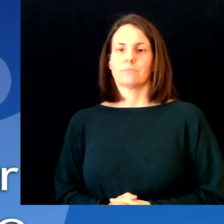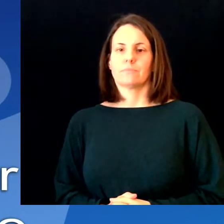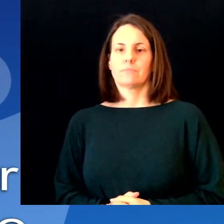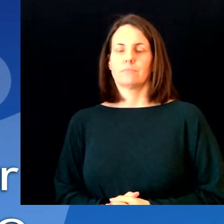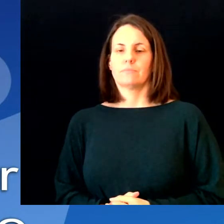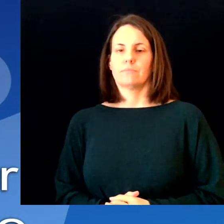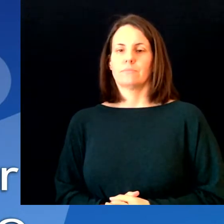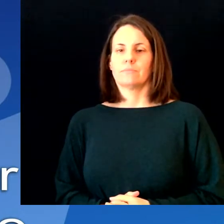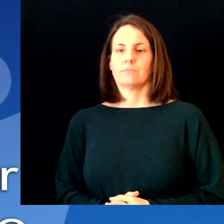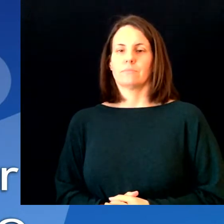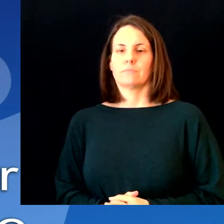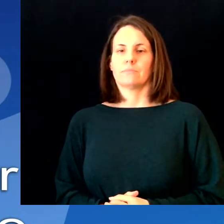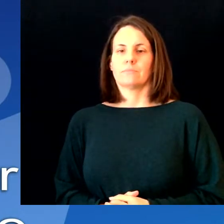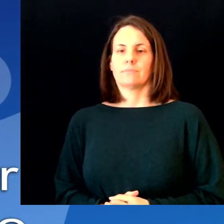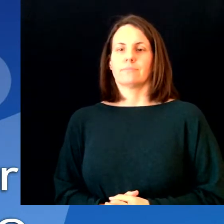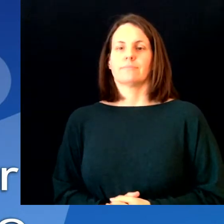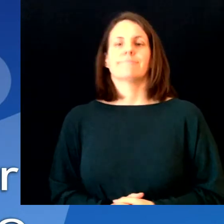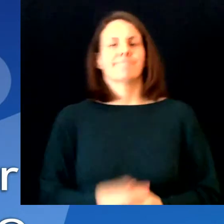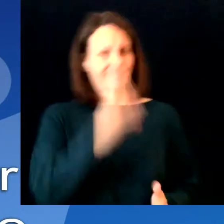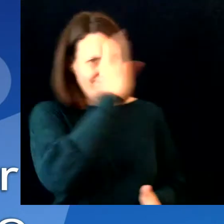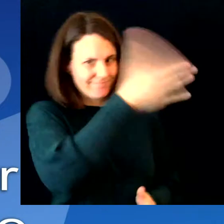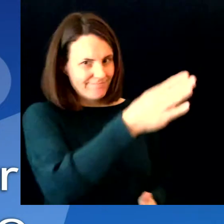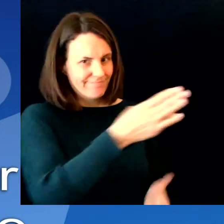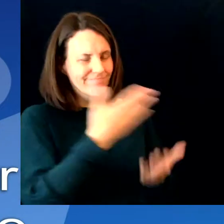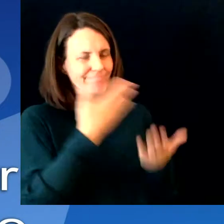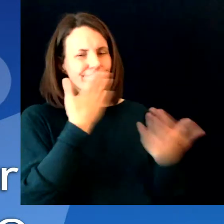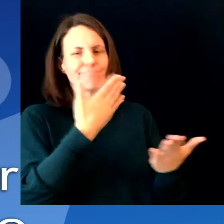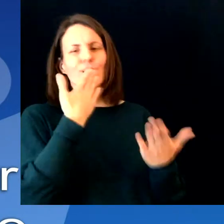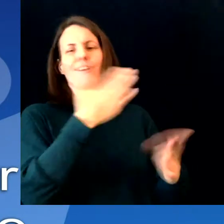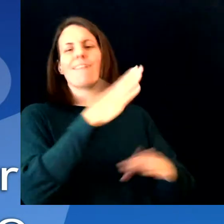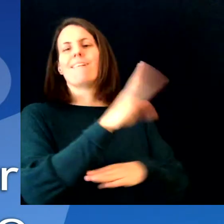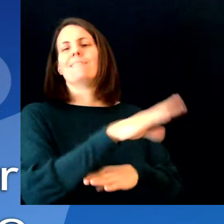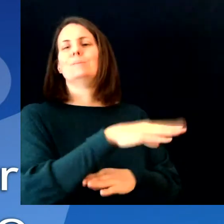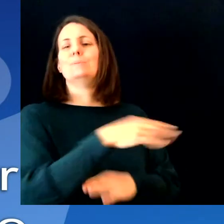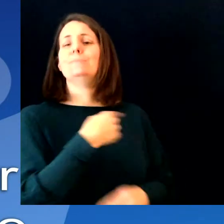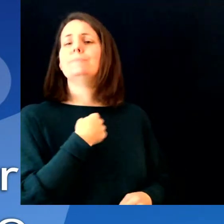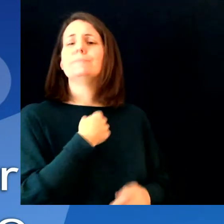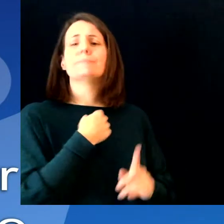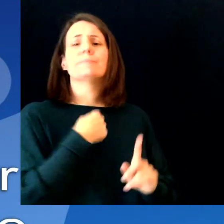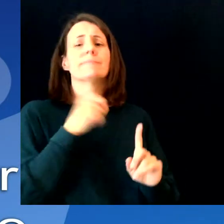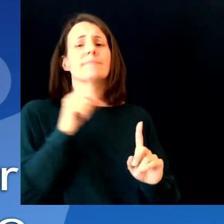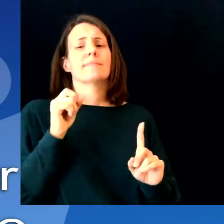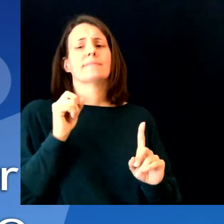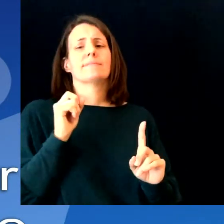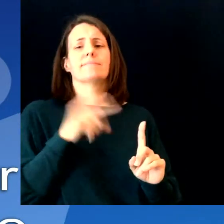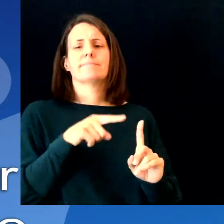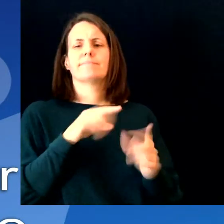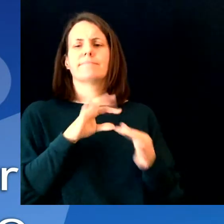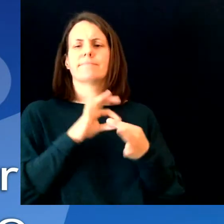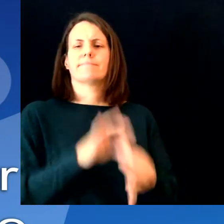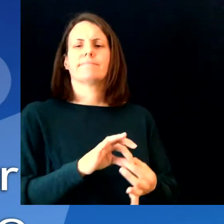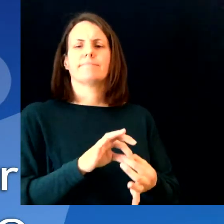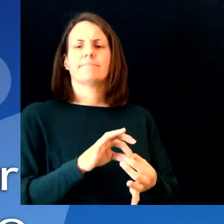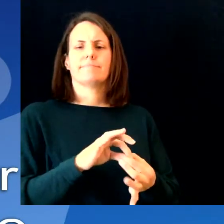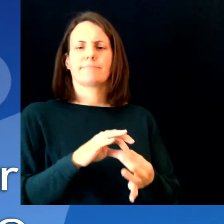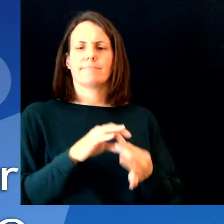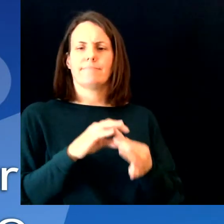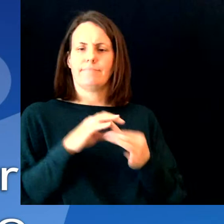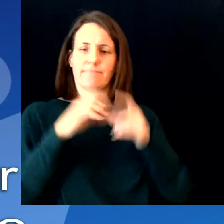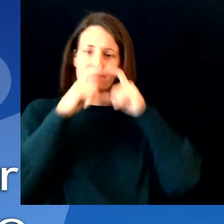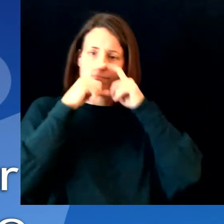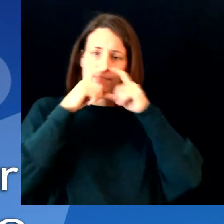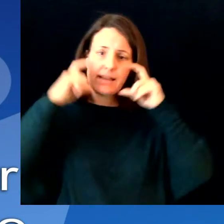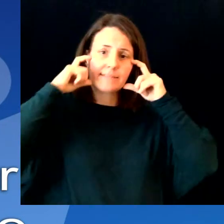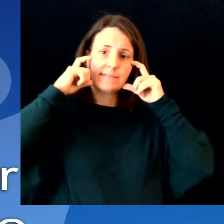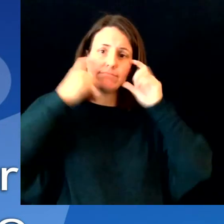Hi, good afternoon. My question is about mask mandates and the effectiveness. Milwaukee's acting mayor this